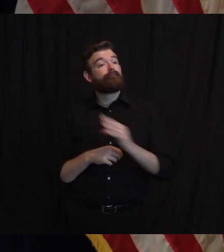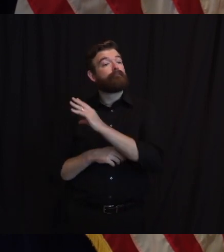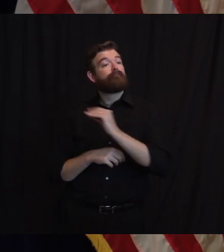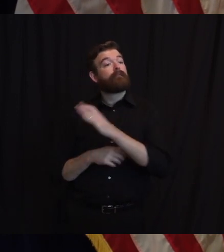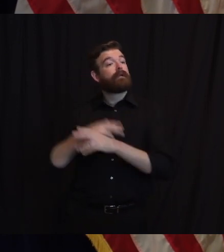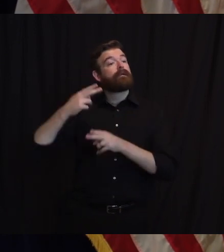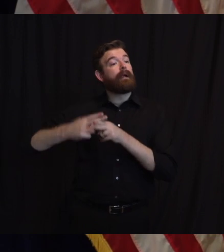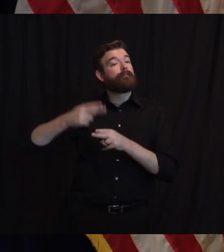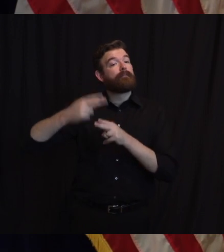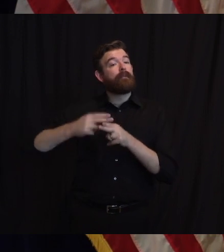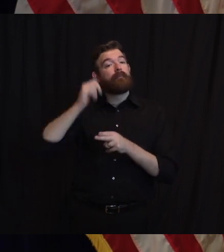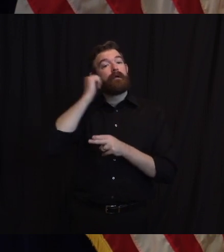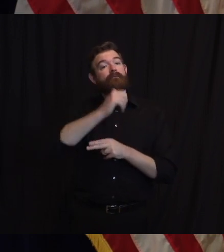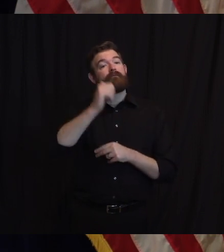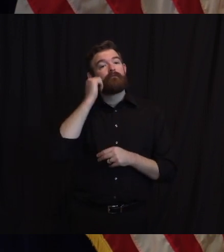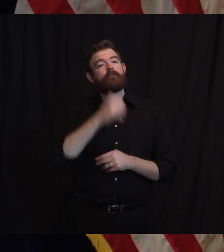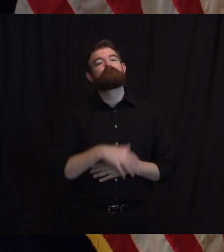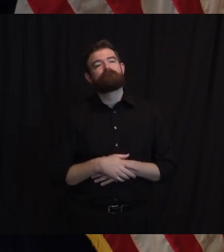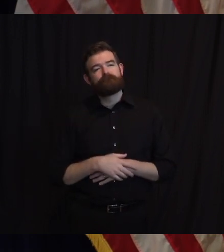that.